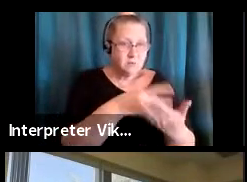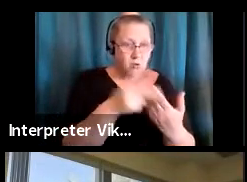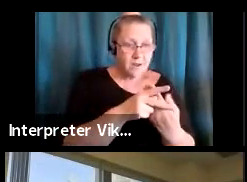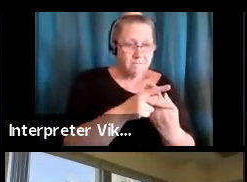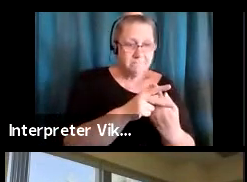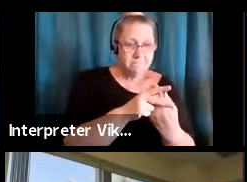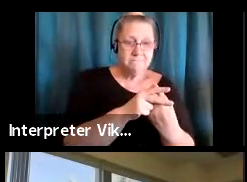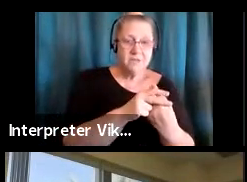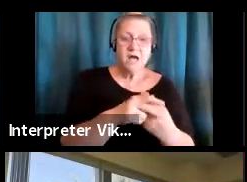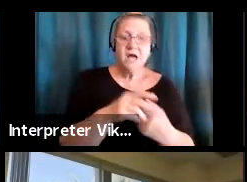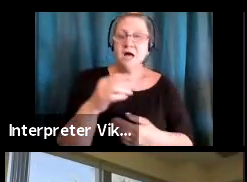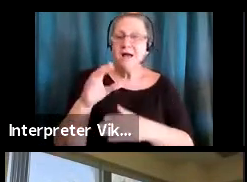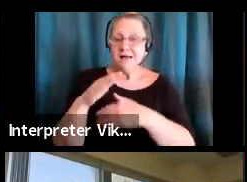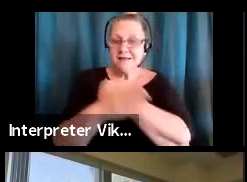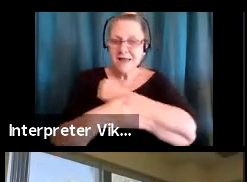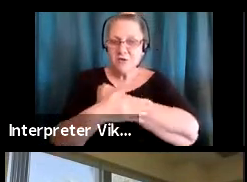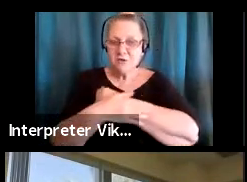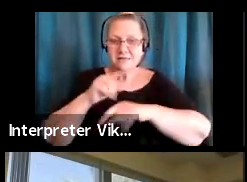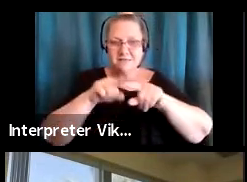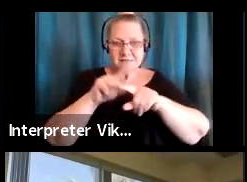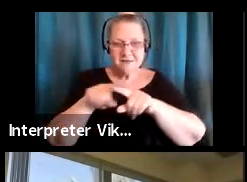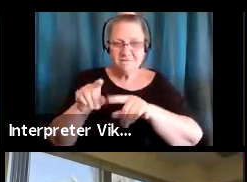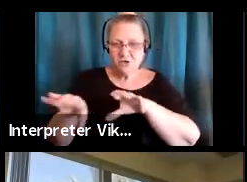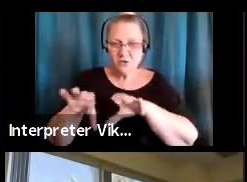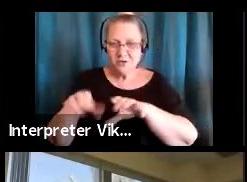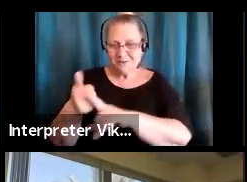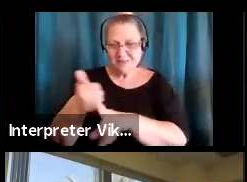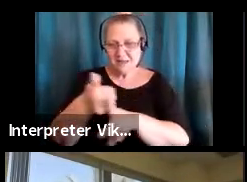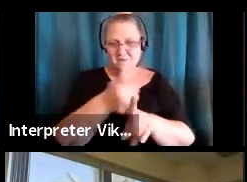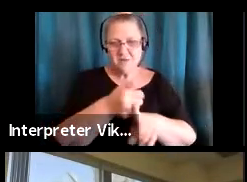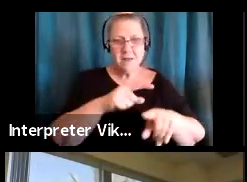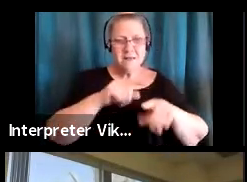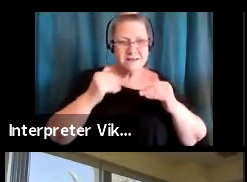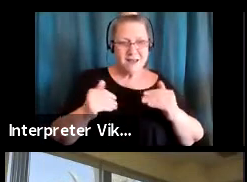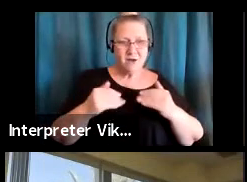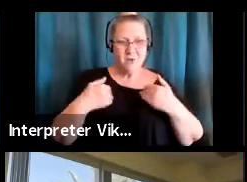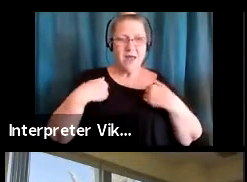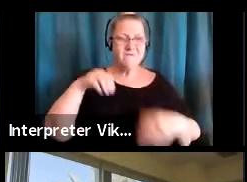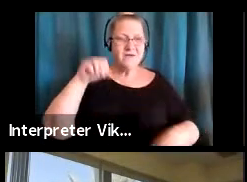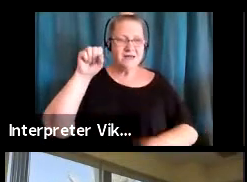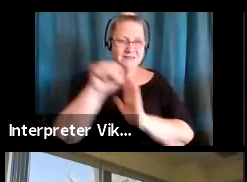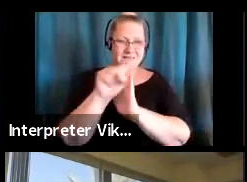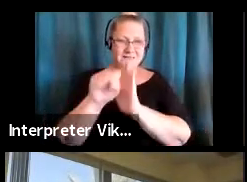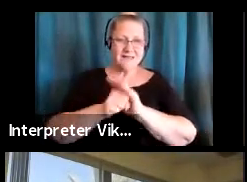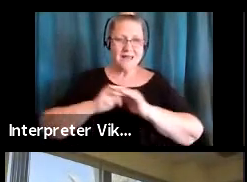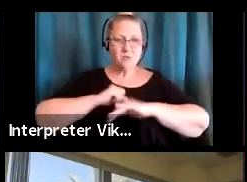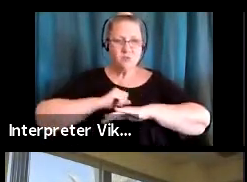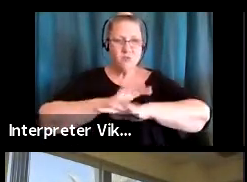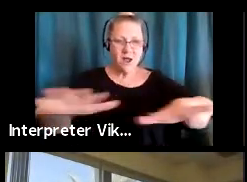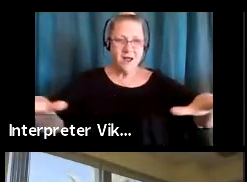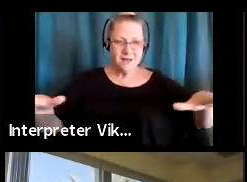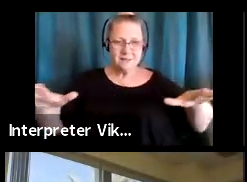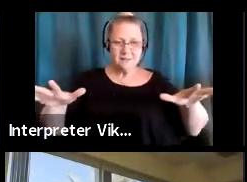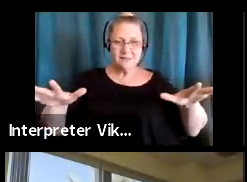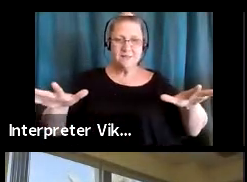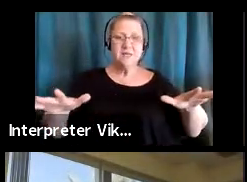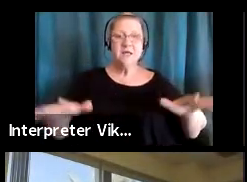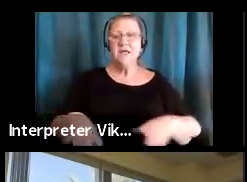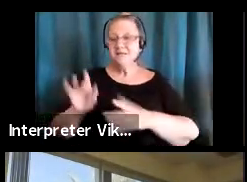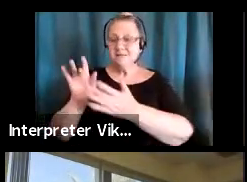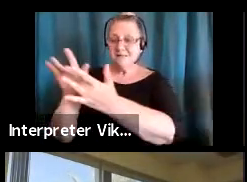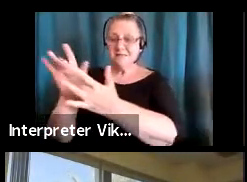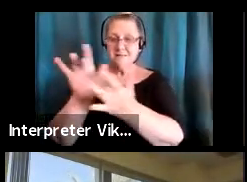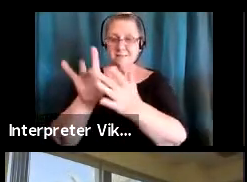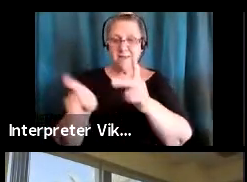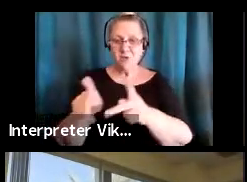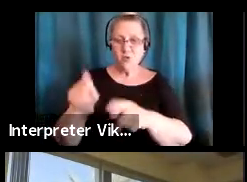counties was already doing, but now we have a statewide effort to make sure that we're getting to individuals who are unable to leave their home.